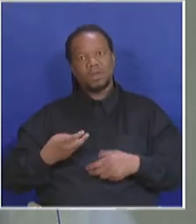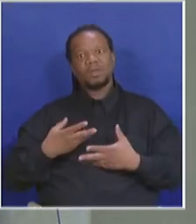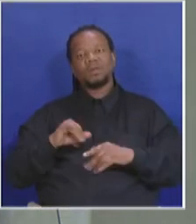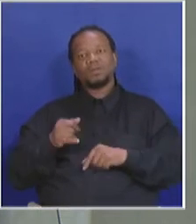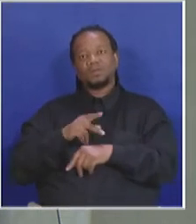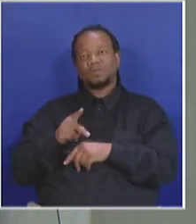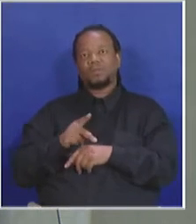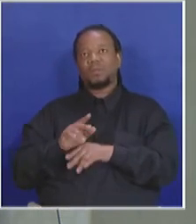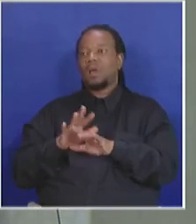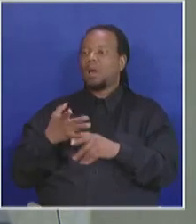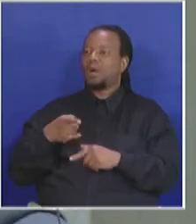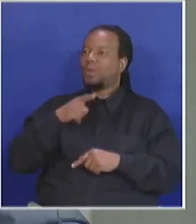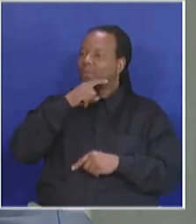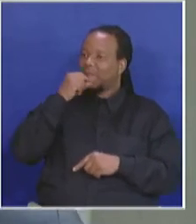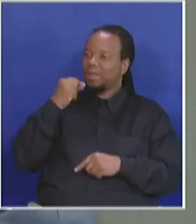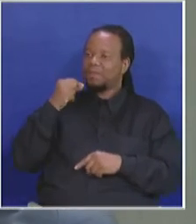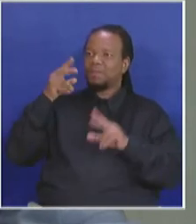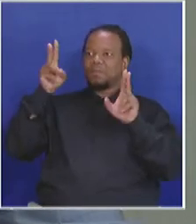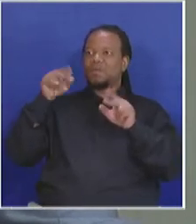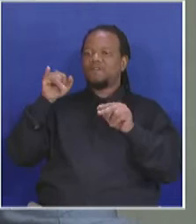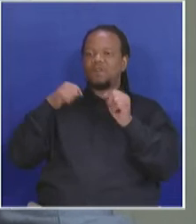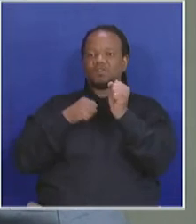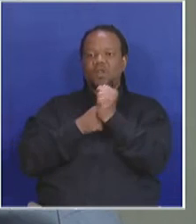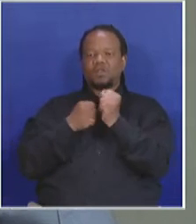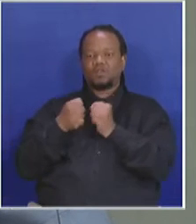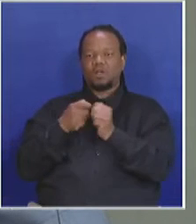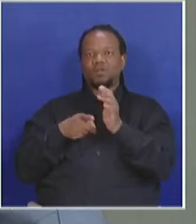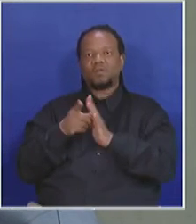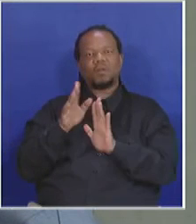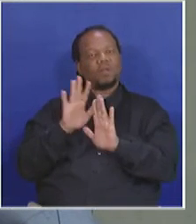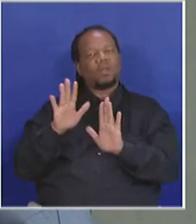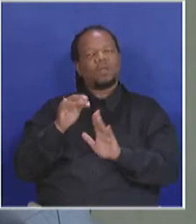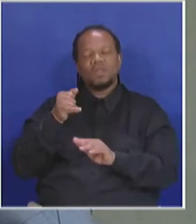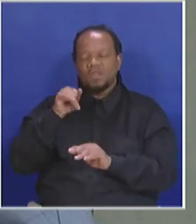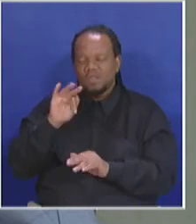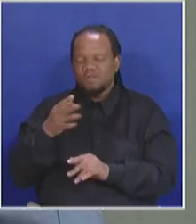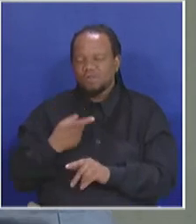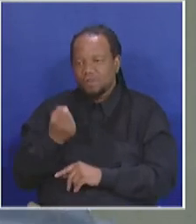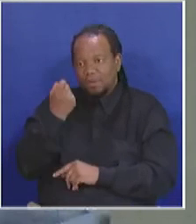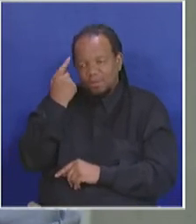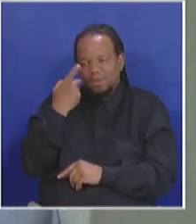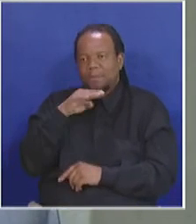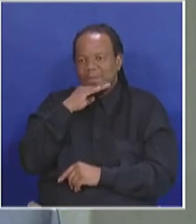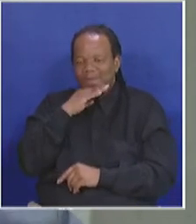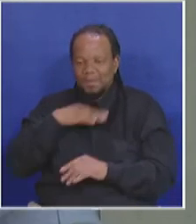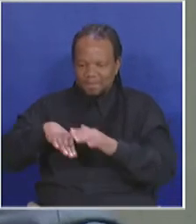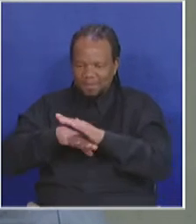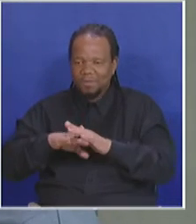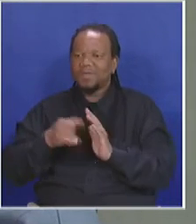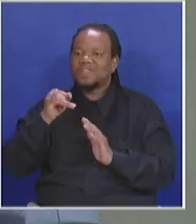infrastructure development. Let me put it in simple terms if we don't understand the fundamental issue with infrastructure. Now